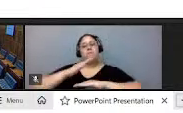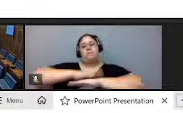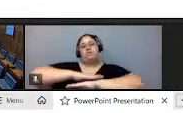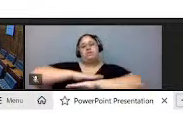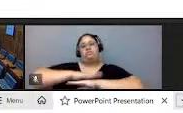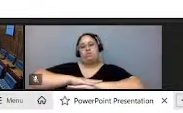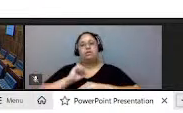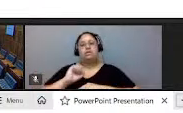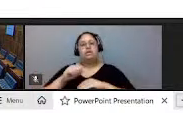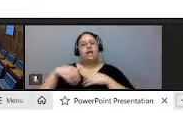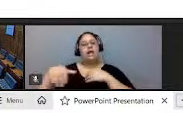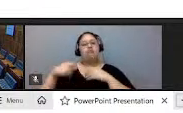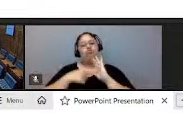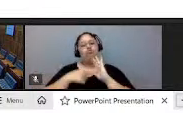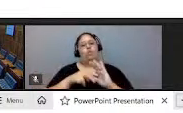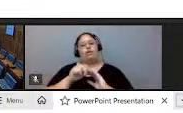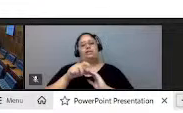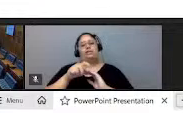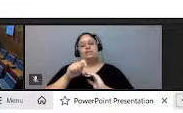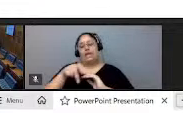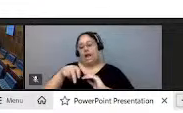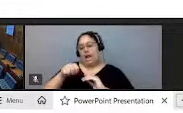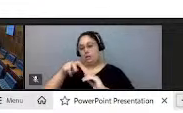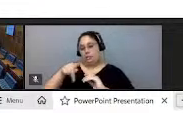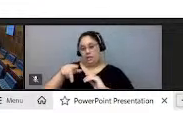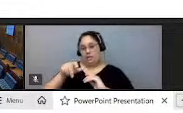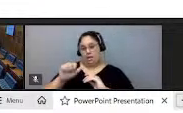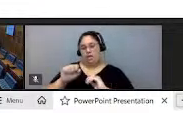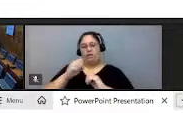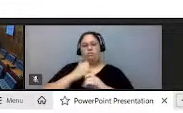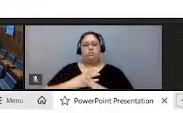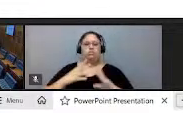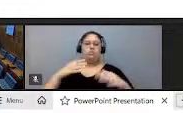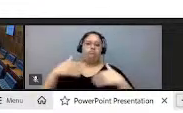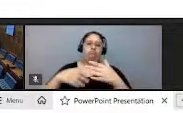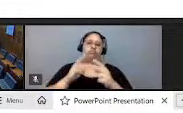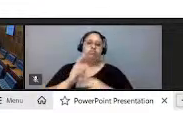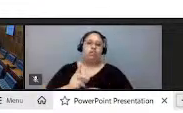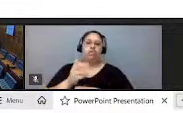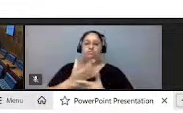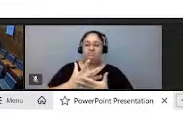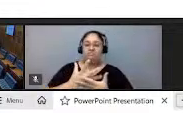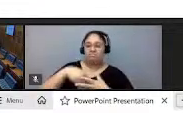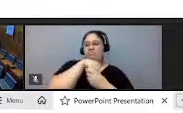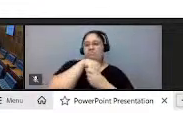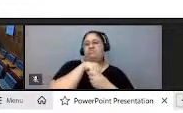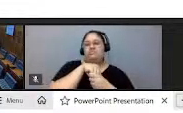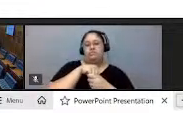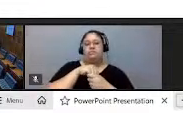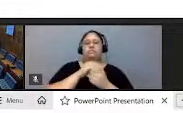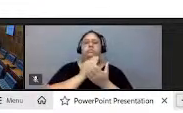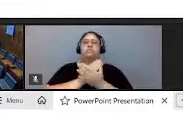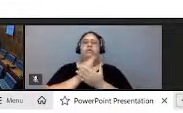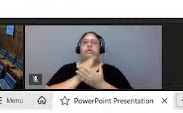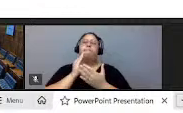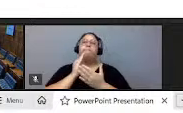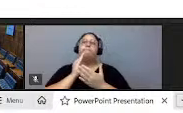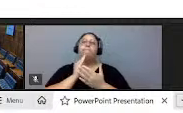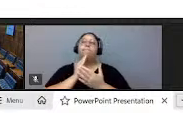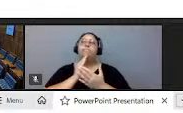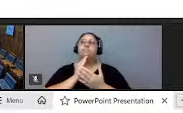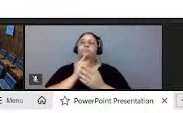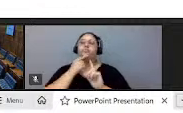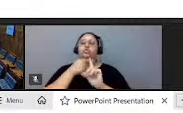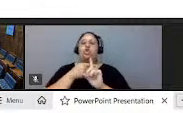benchmarking exercise that tnpa had initiated and will be forming part of some of the